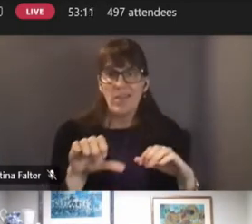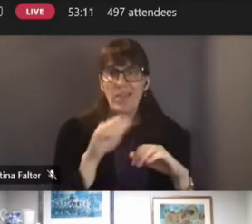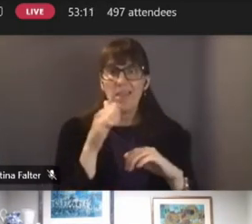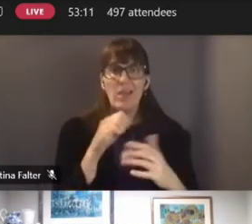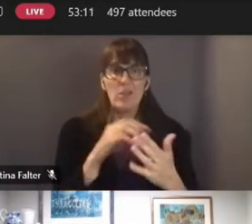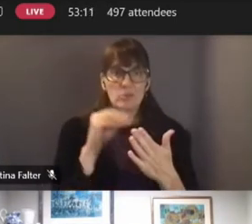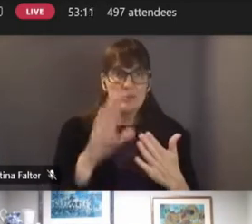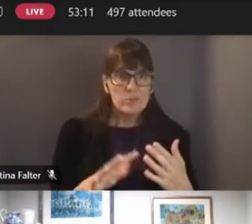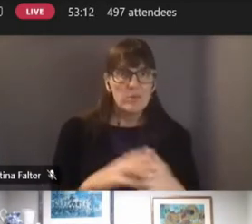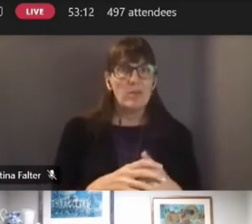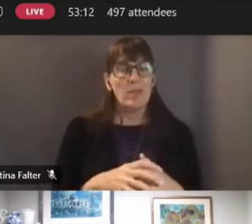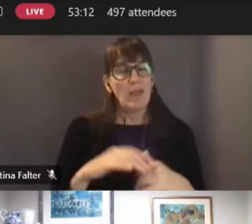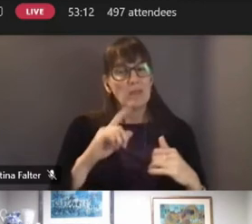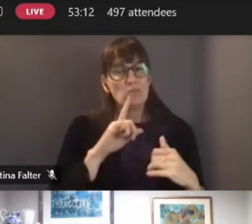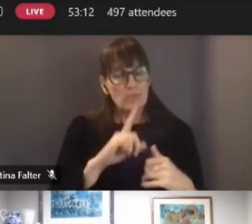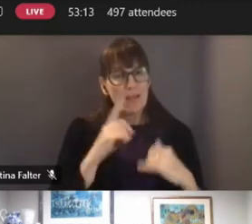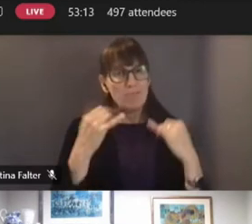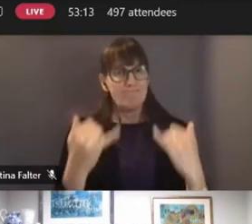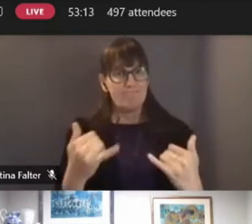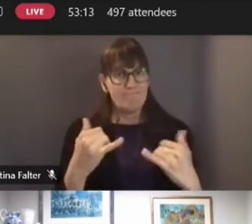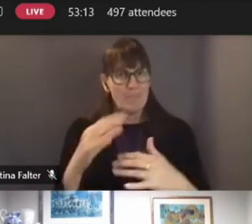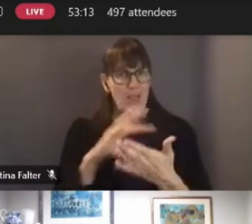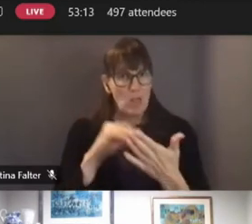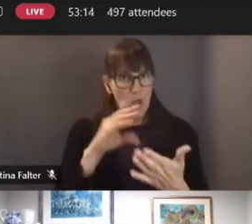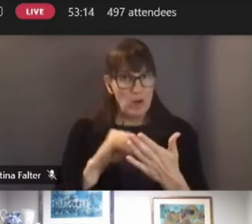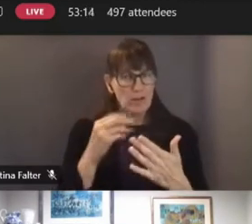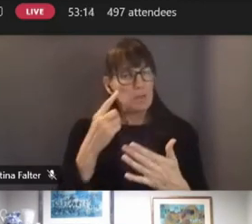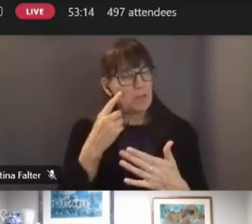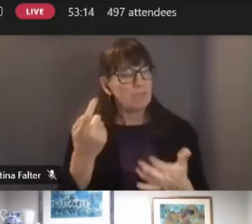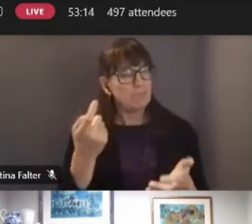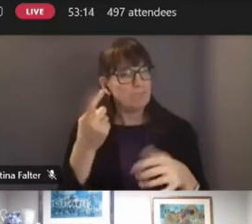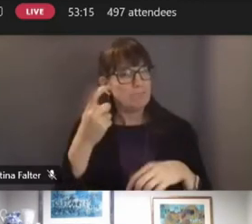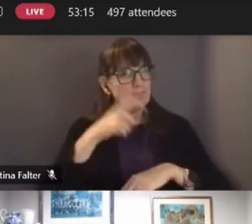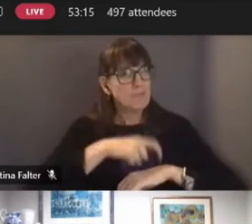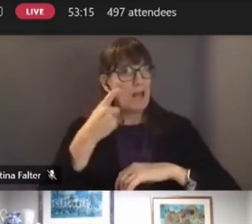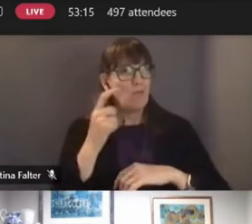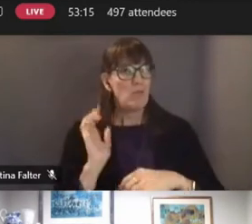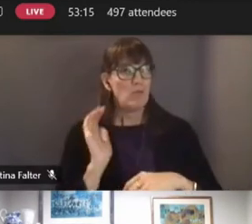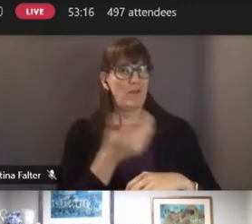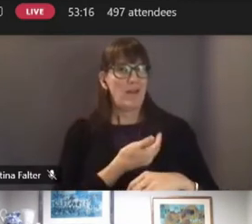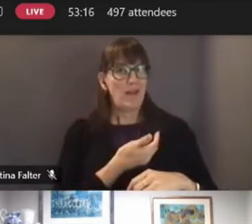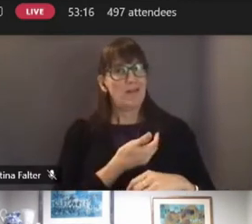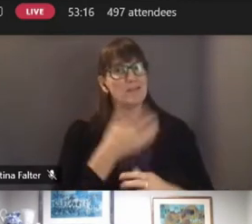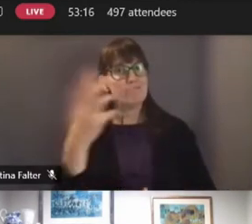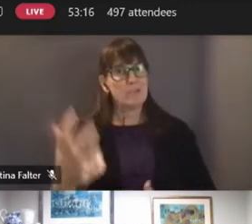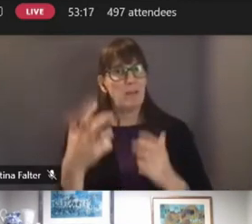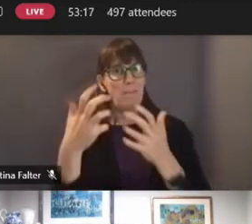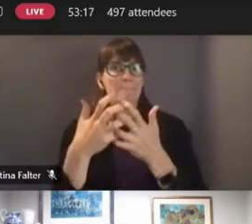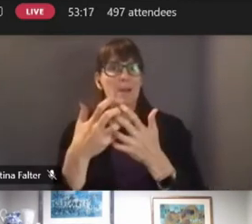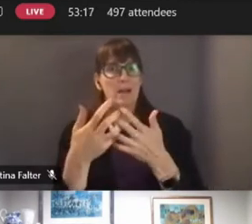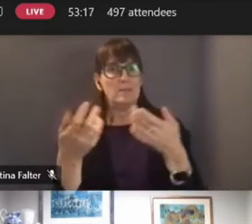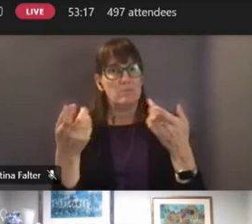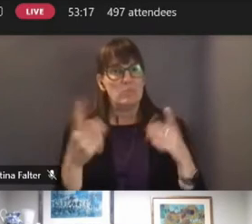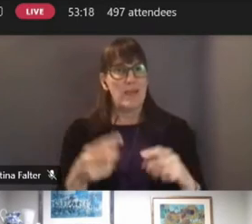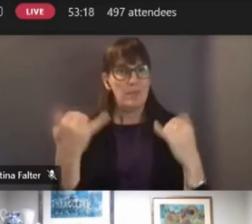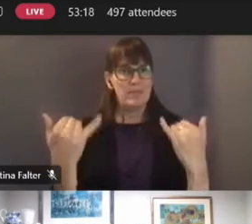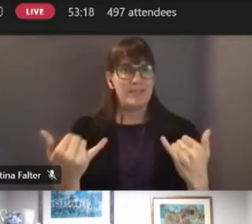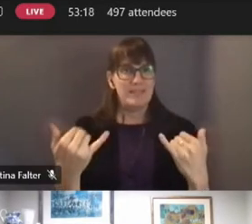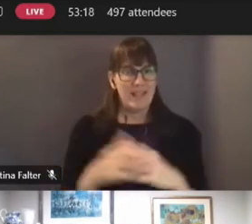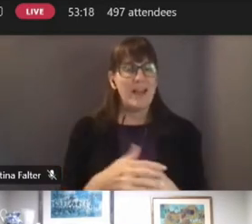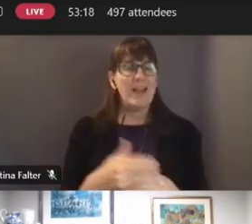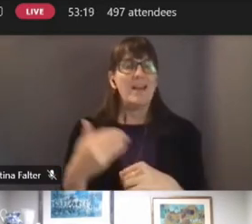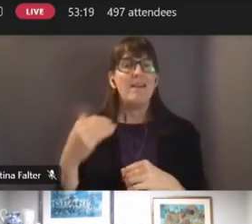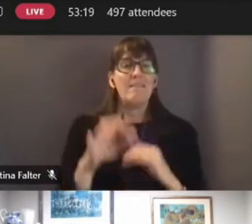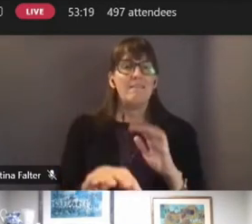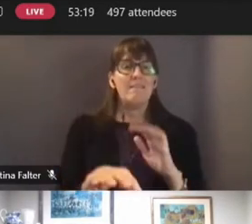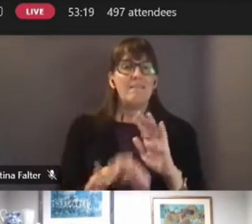for our elementary math instructional material to become more aligned to standard and to find something that has a digital component to best